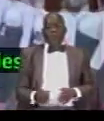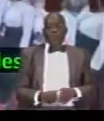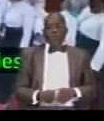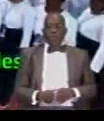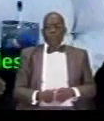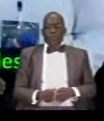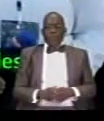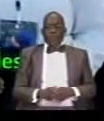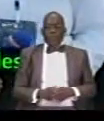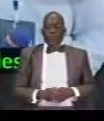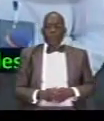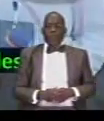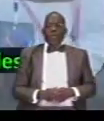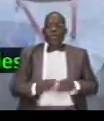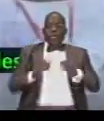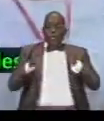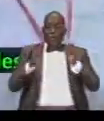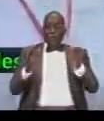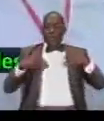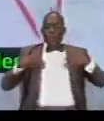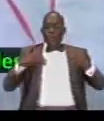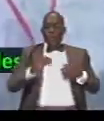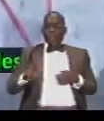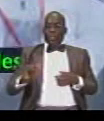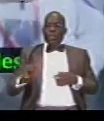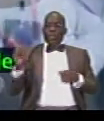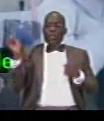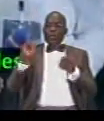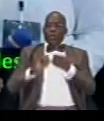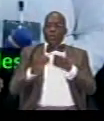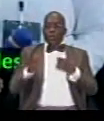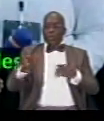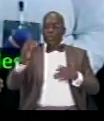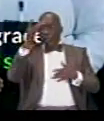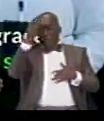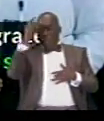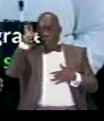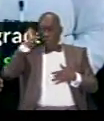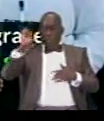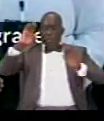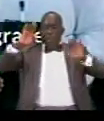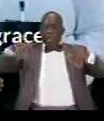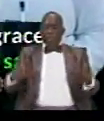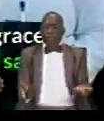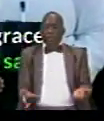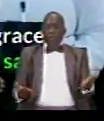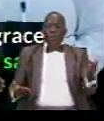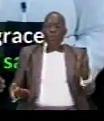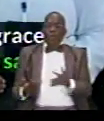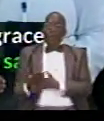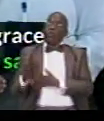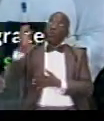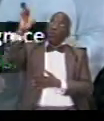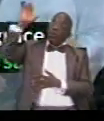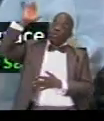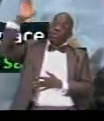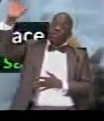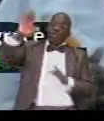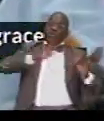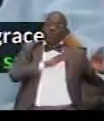Sick he gives through his